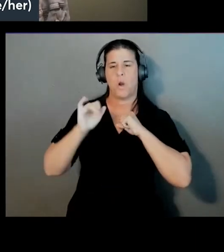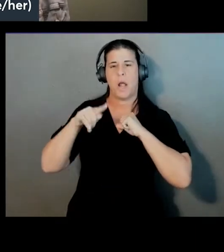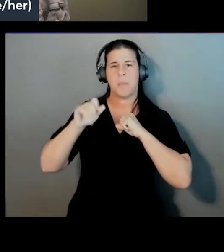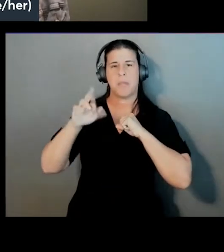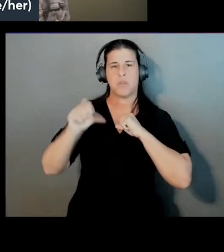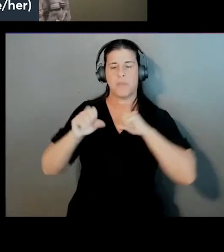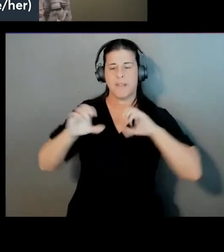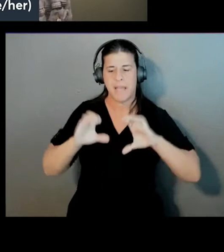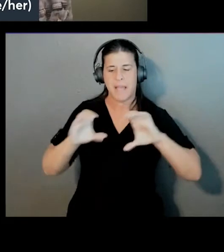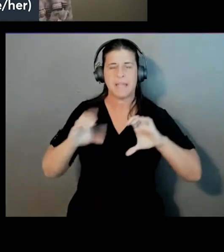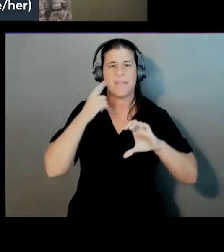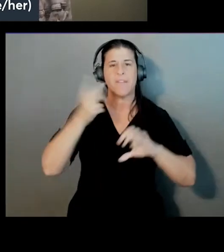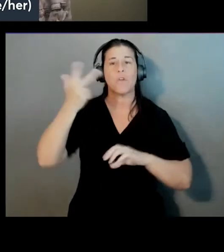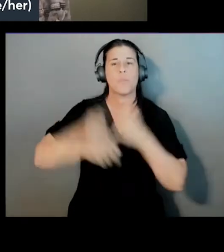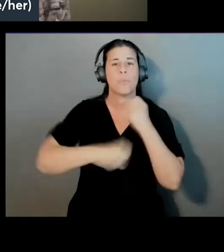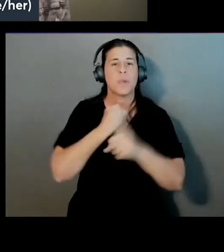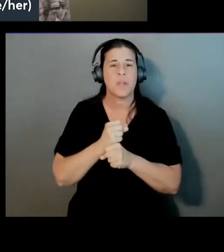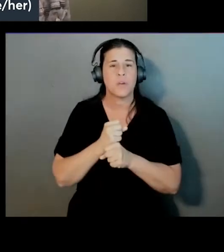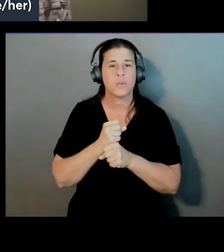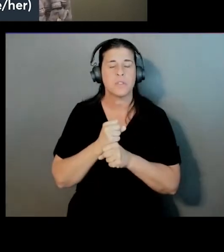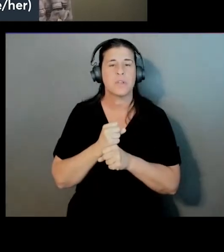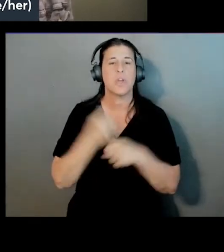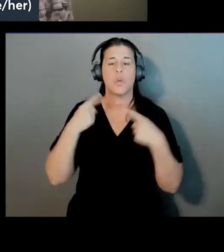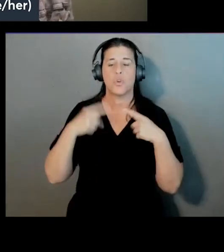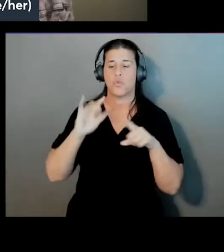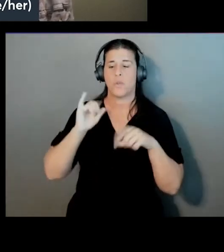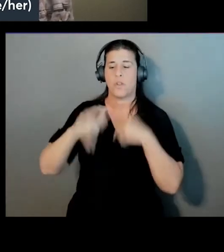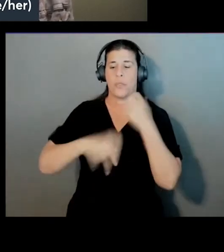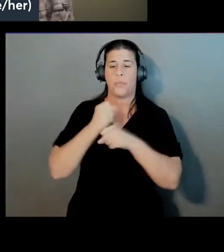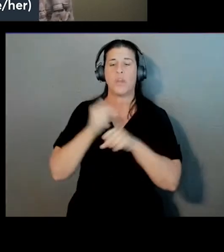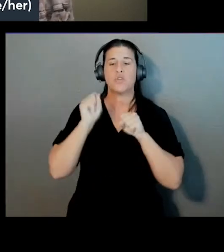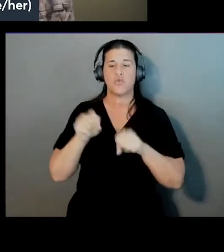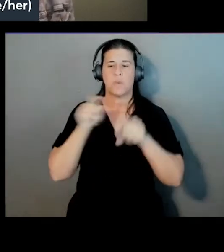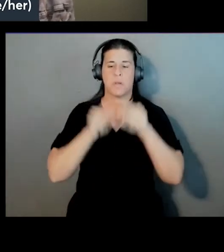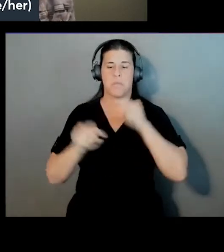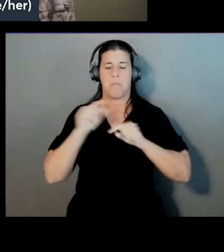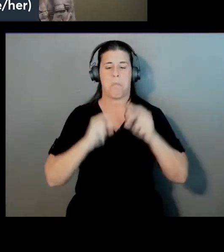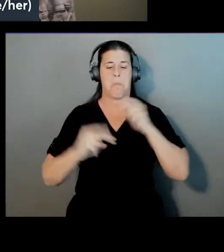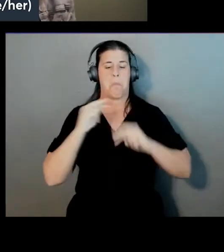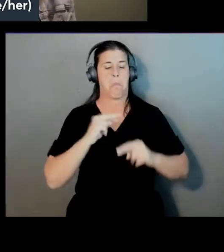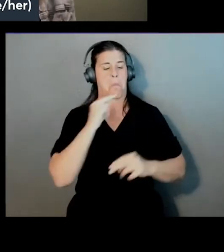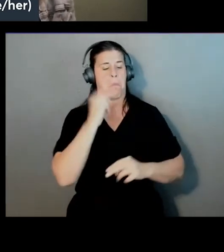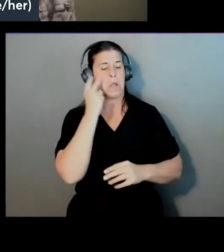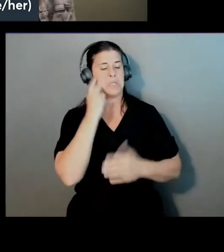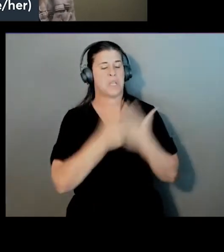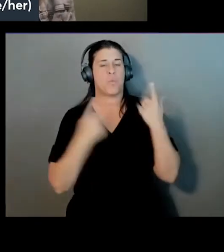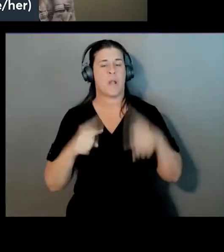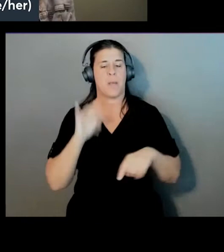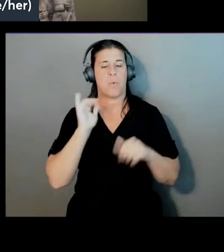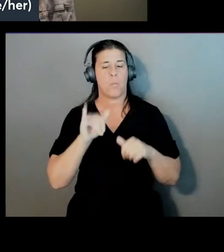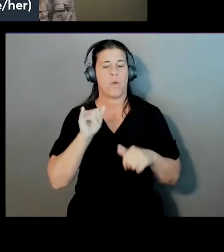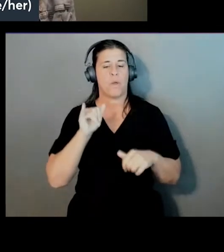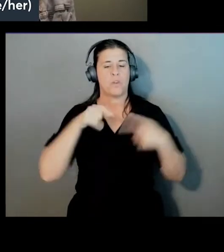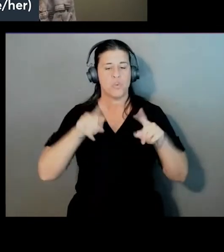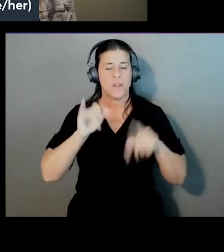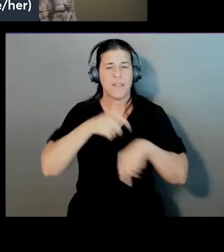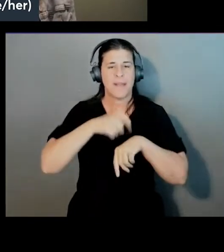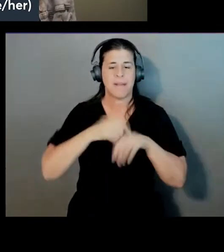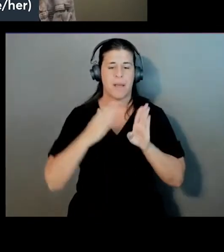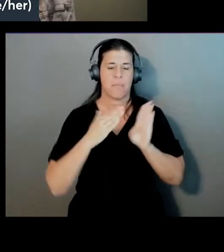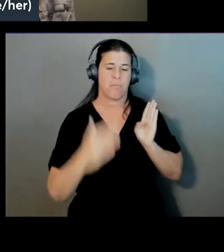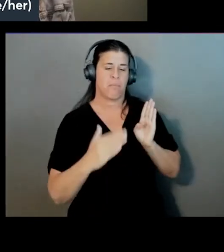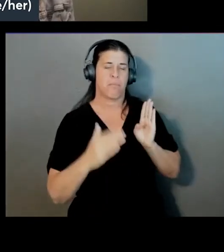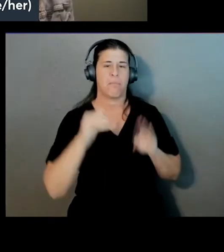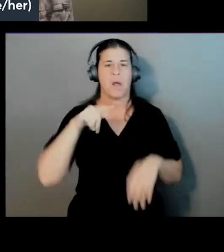for 3 years. So during that time, you can go back and look at what has happened to an IP address during that time. So whether it has